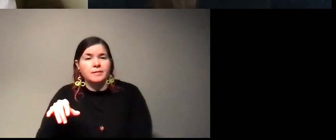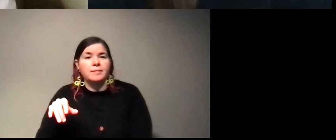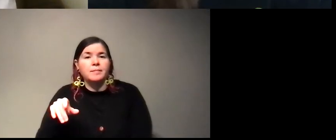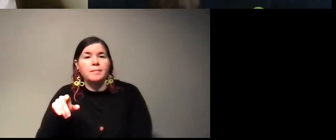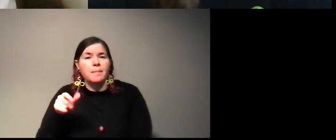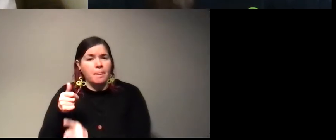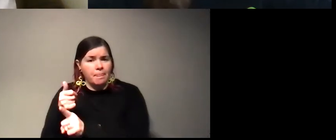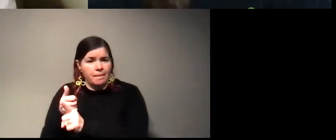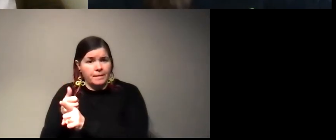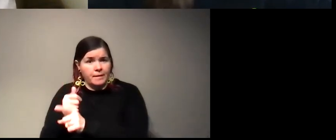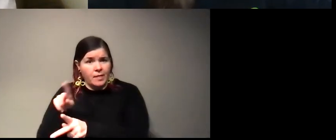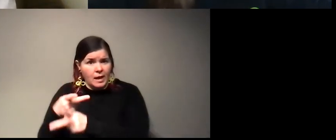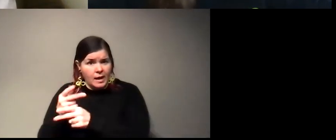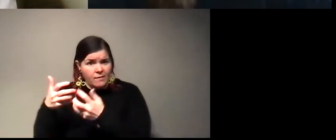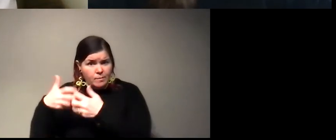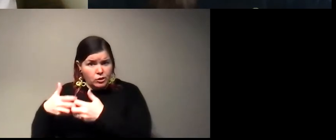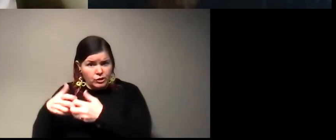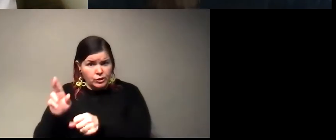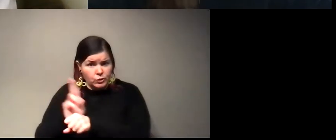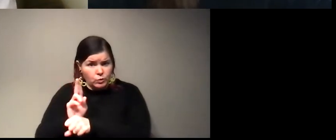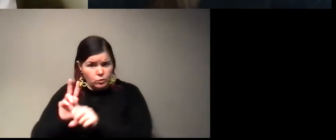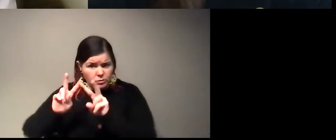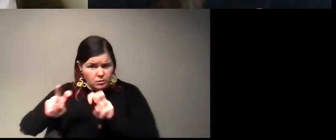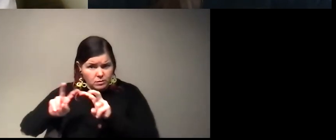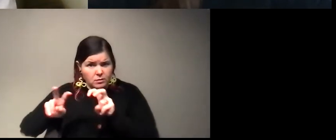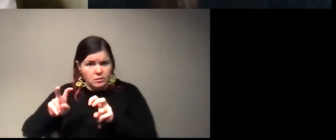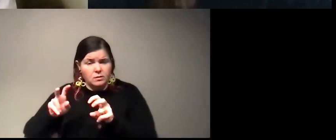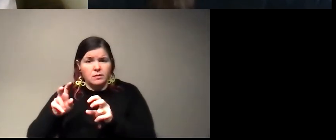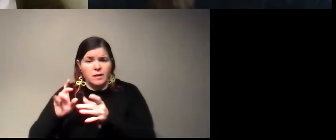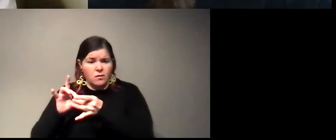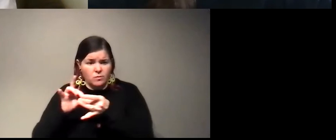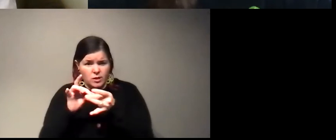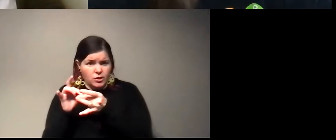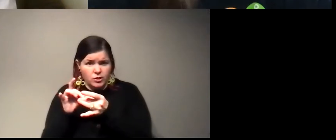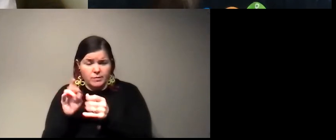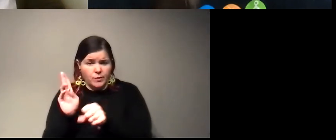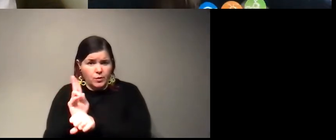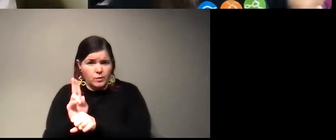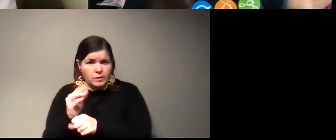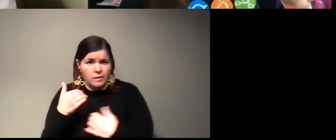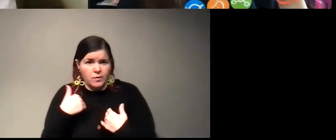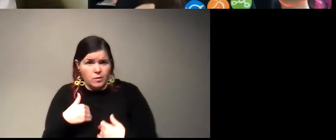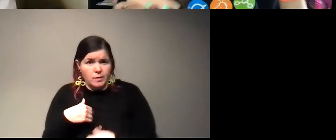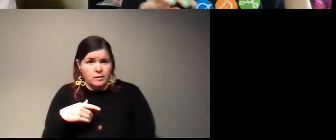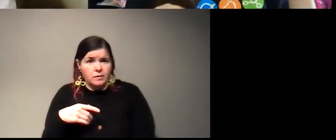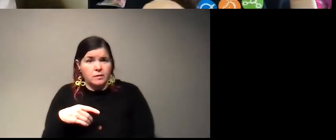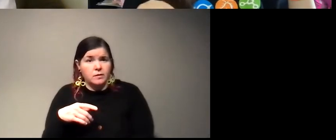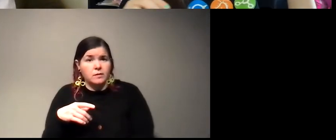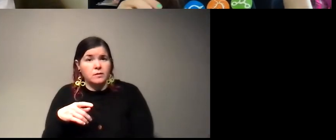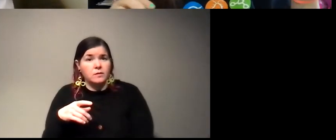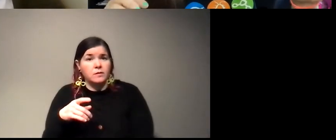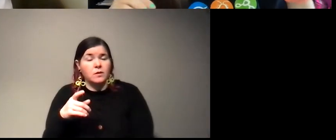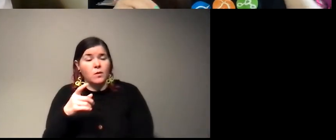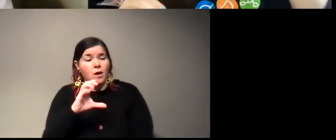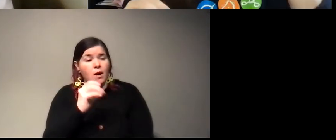the type of machine that would have been used to understand the makeup and the relationship for the use of humans? So taking like compounds